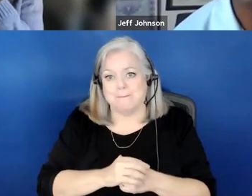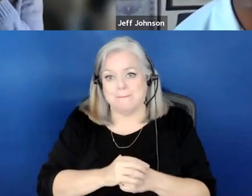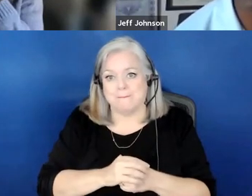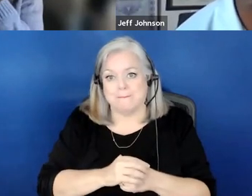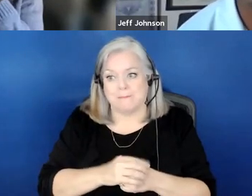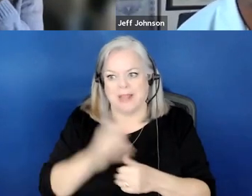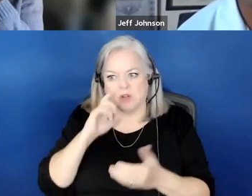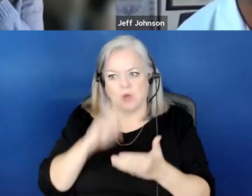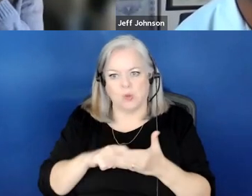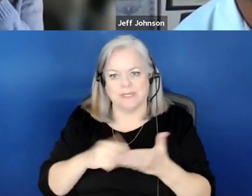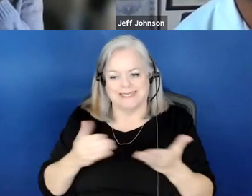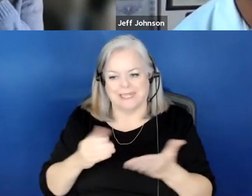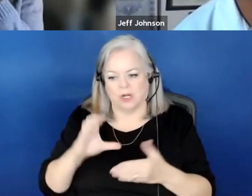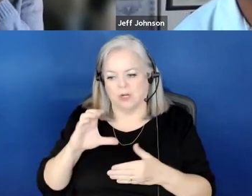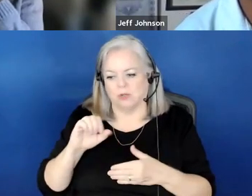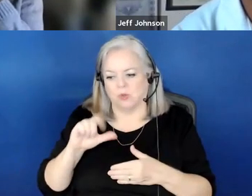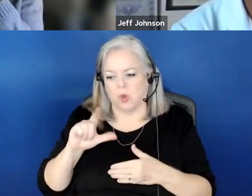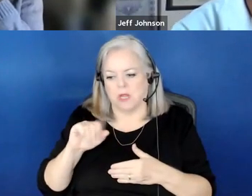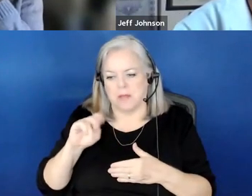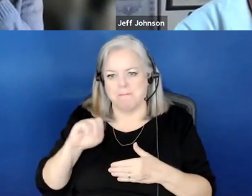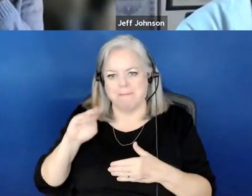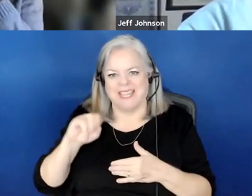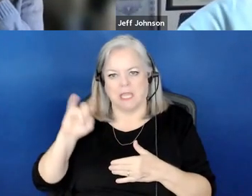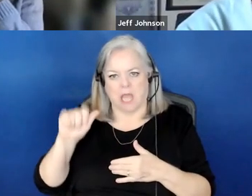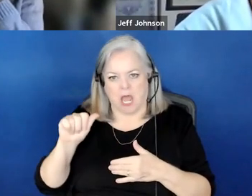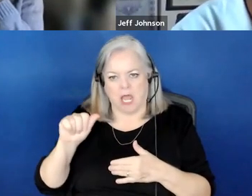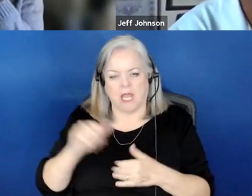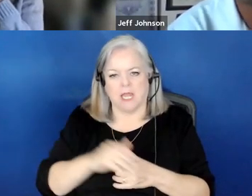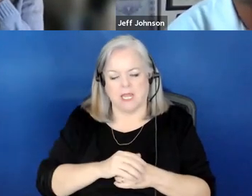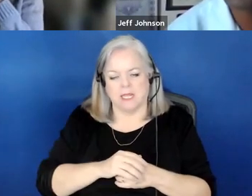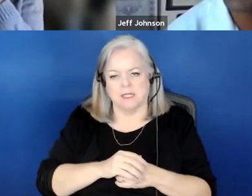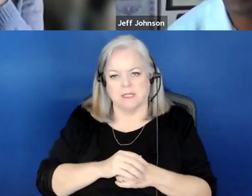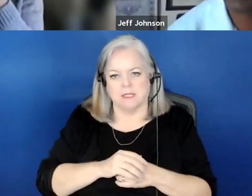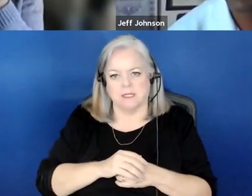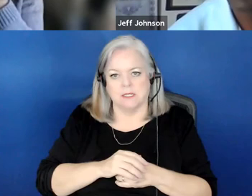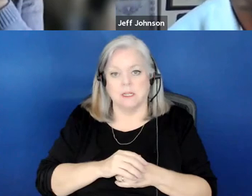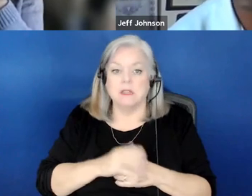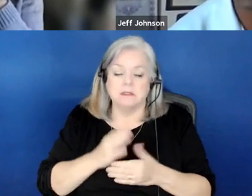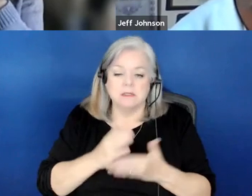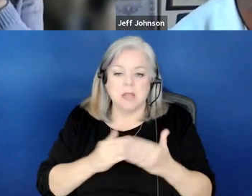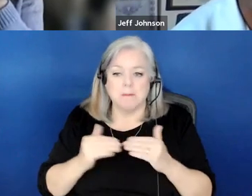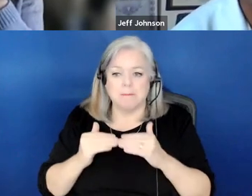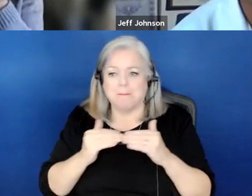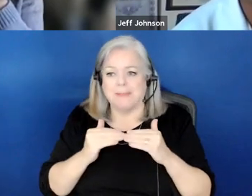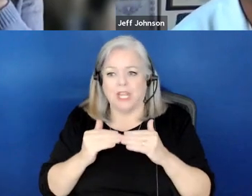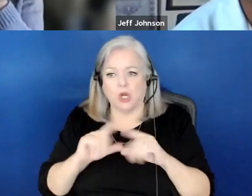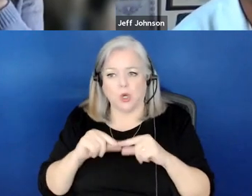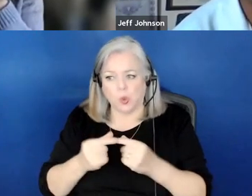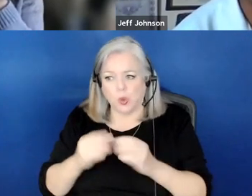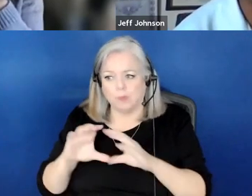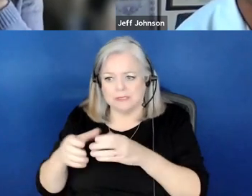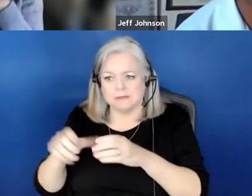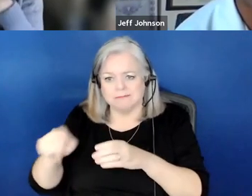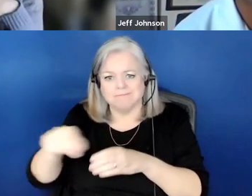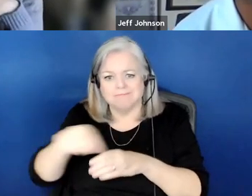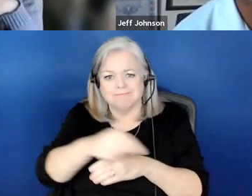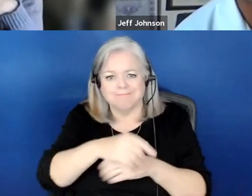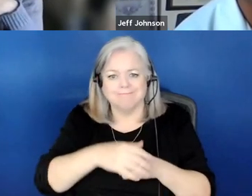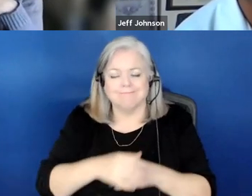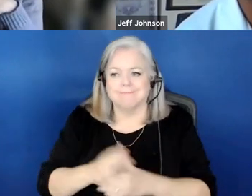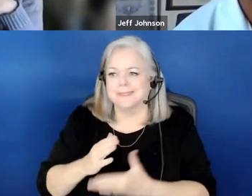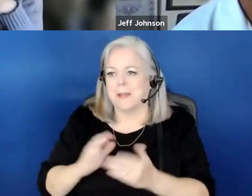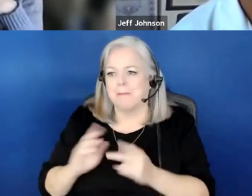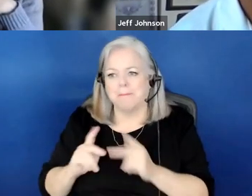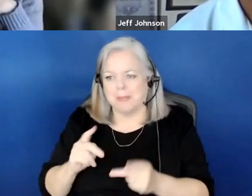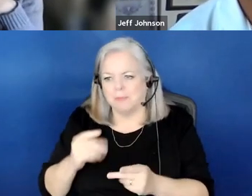Columbia I mean there are some pair of groups here some people I do know that they do have